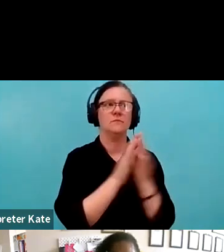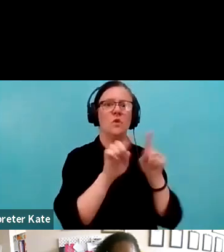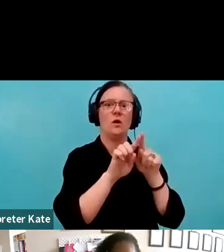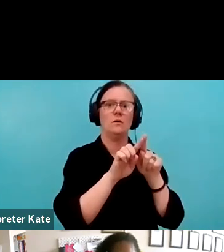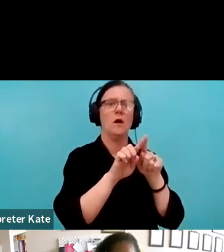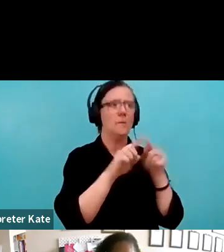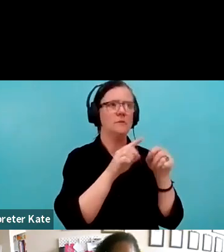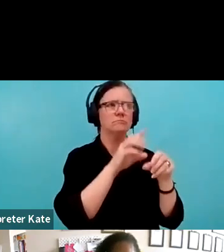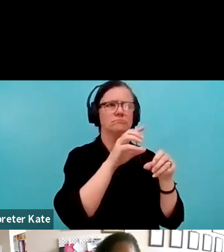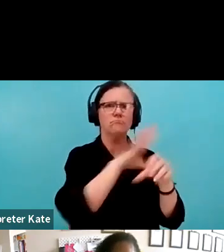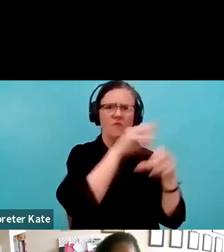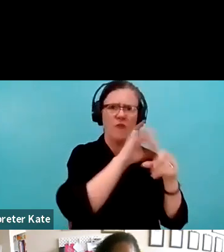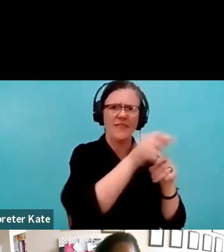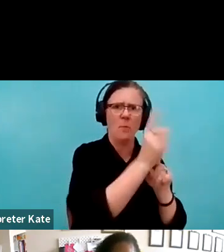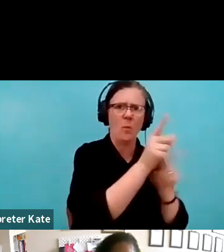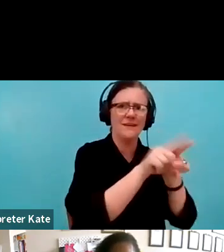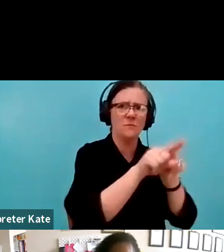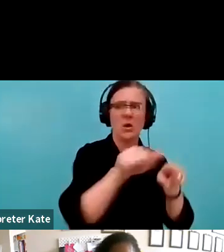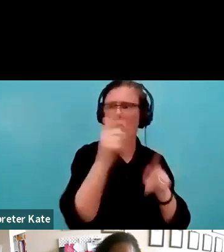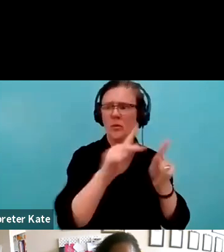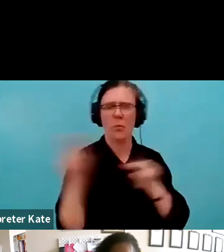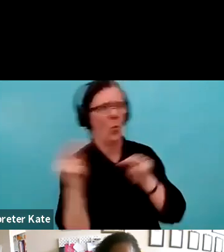people how to do it themselves.